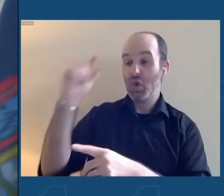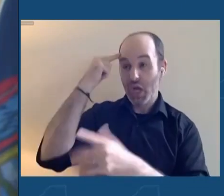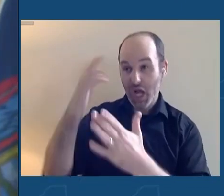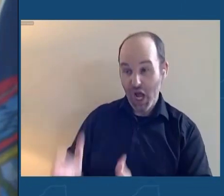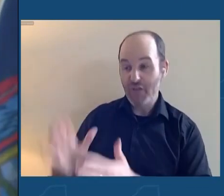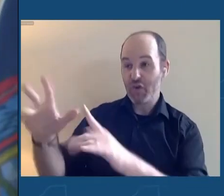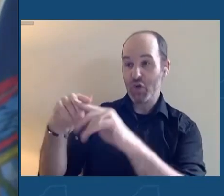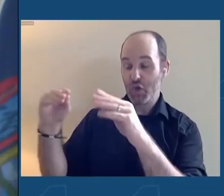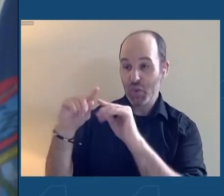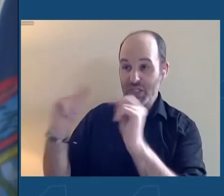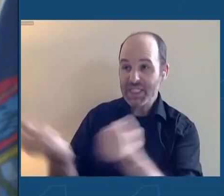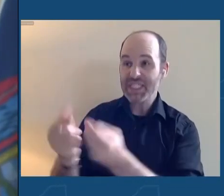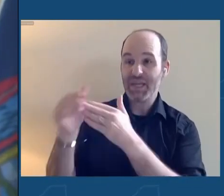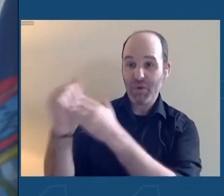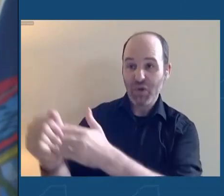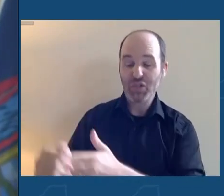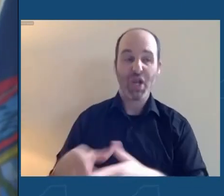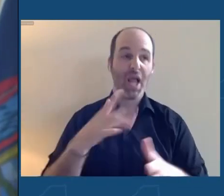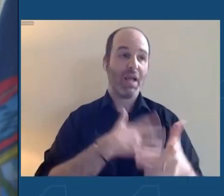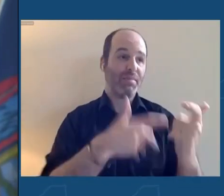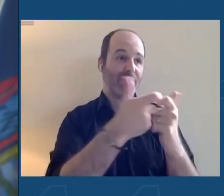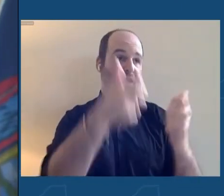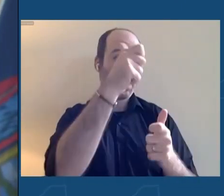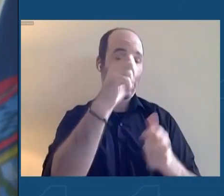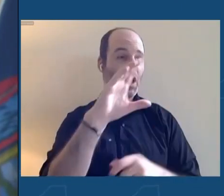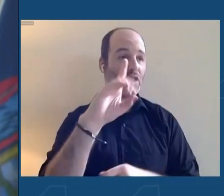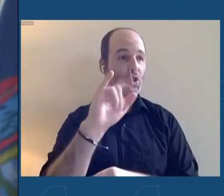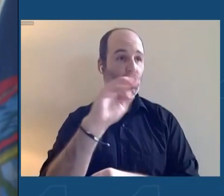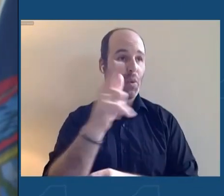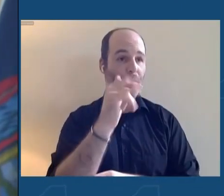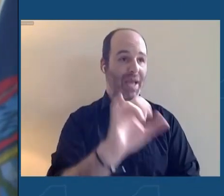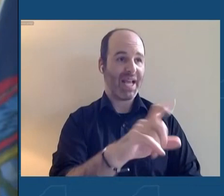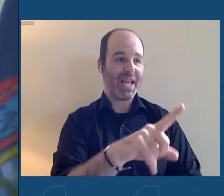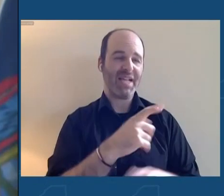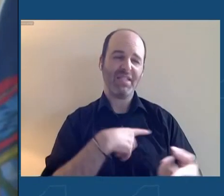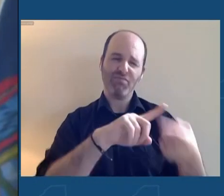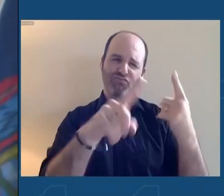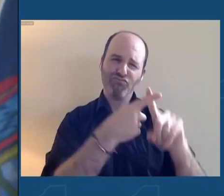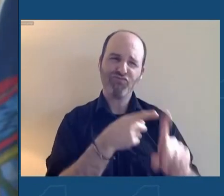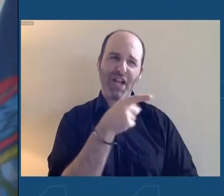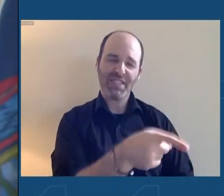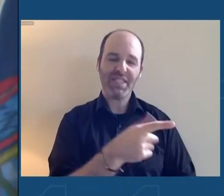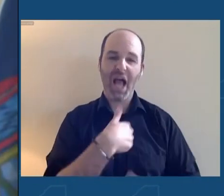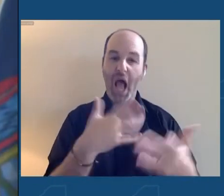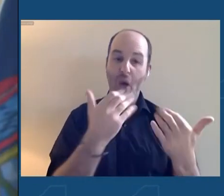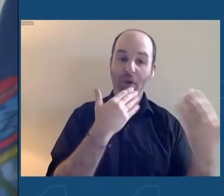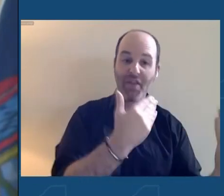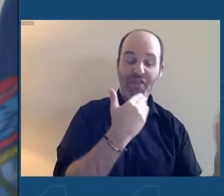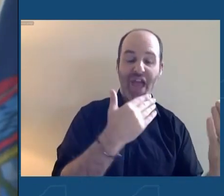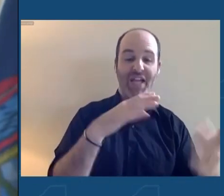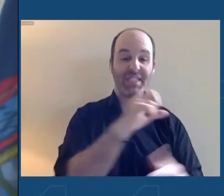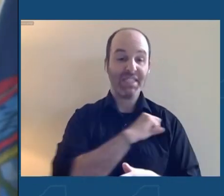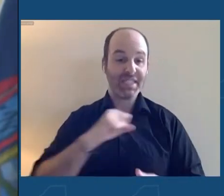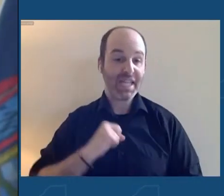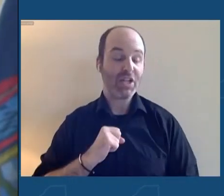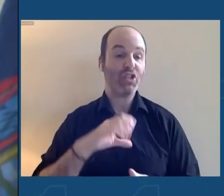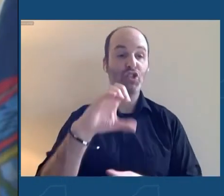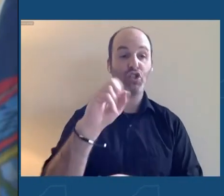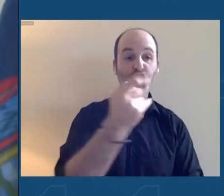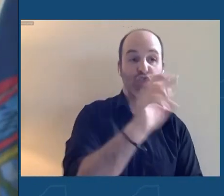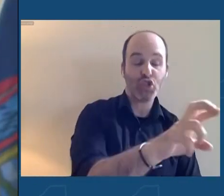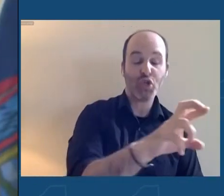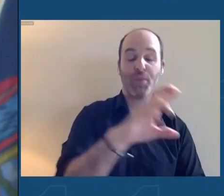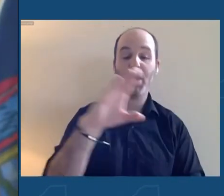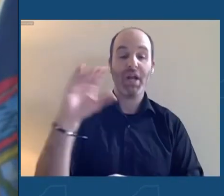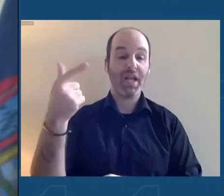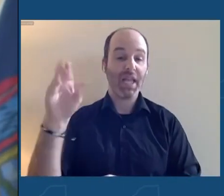friend, Commissioner Dominguez, and all the support that she has provided me, I want to thank Senator Schumer and Senator Gillibrand and Congressman